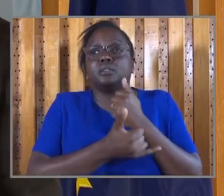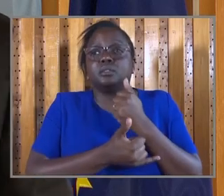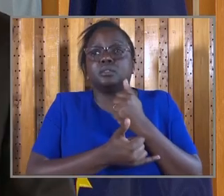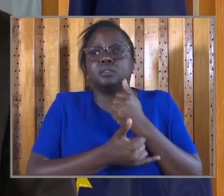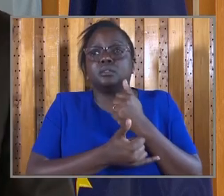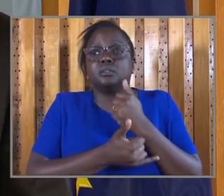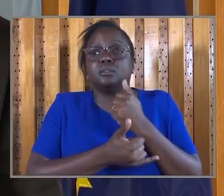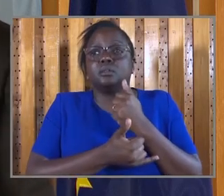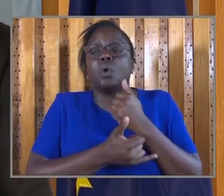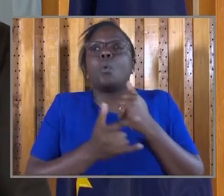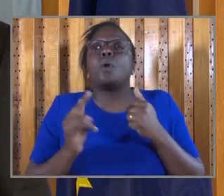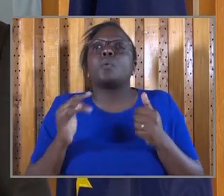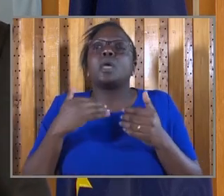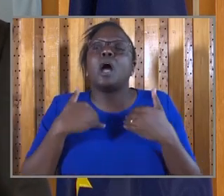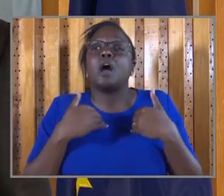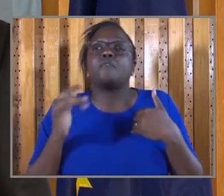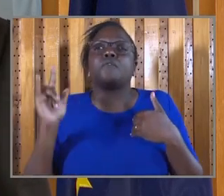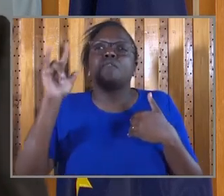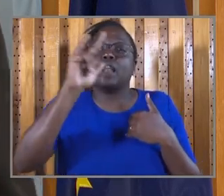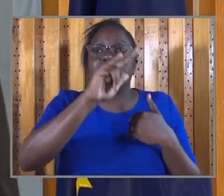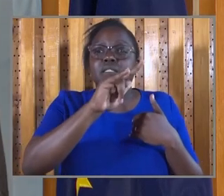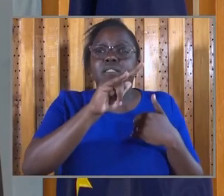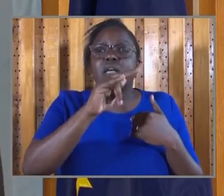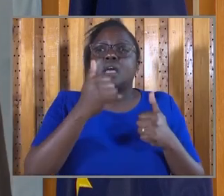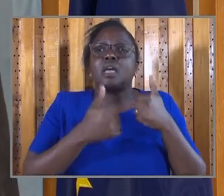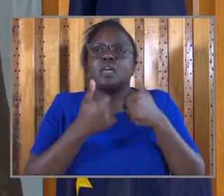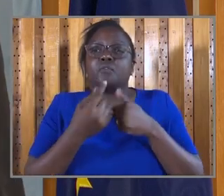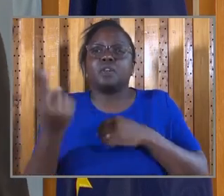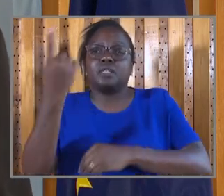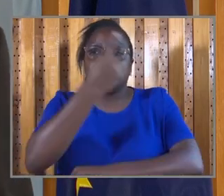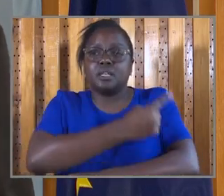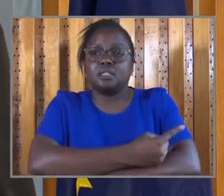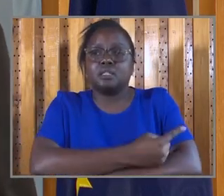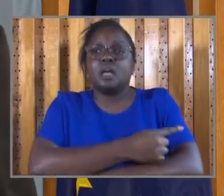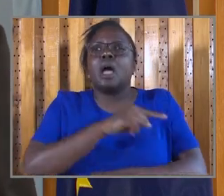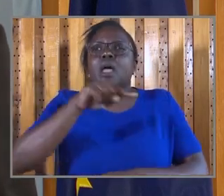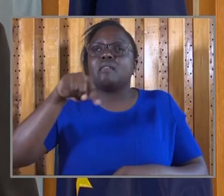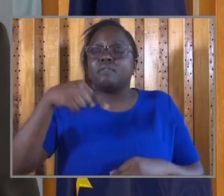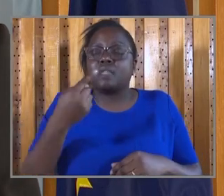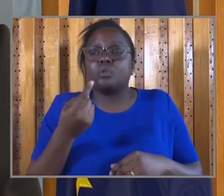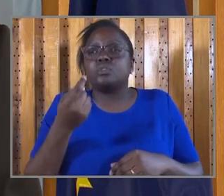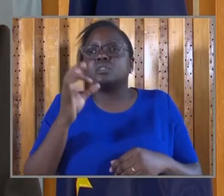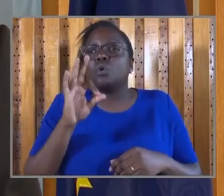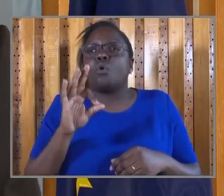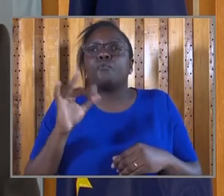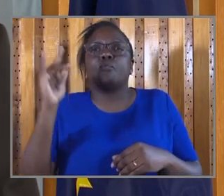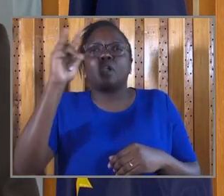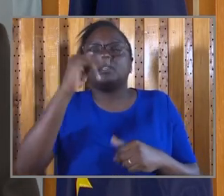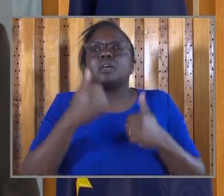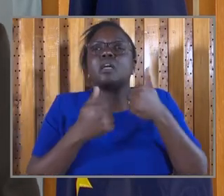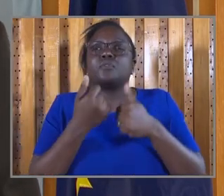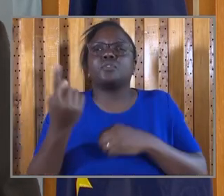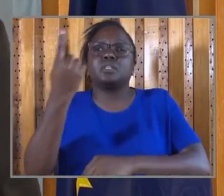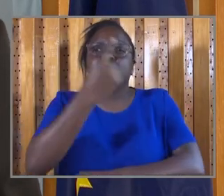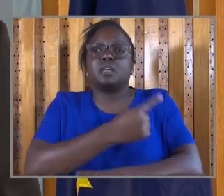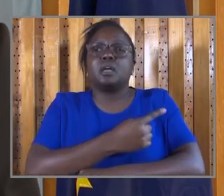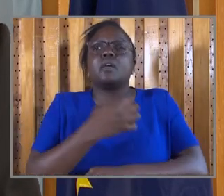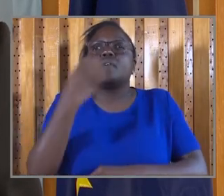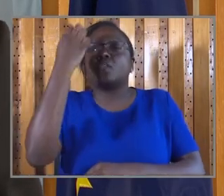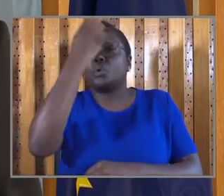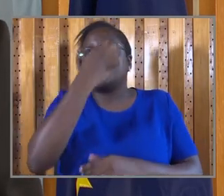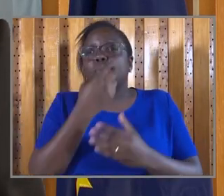100,000 flights a day. And out of that 100,000, I think approximately 30,000 take place in the European